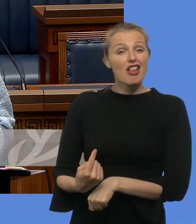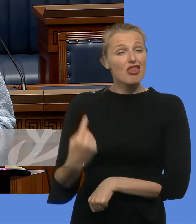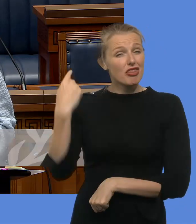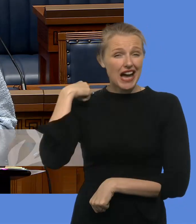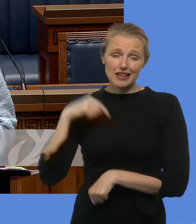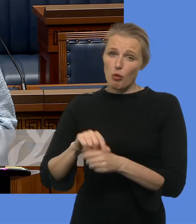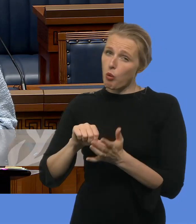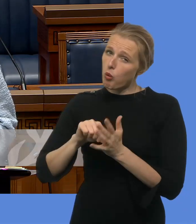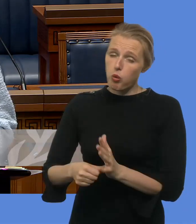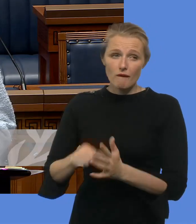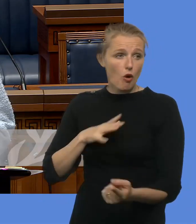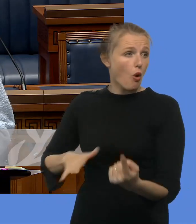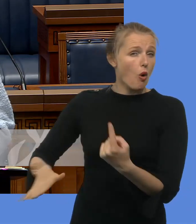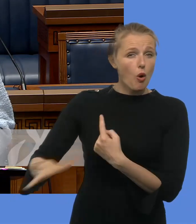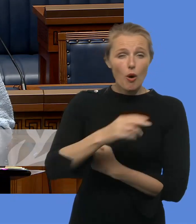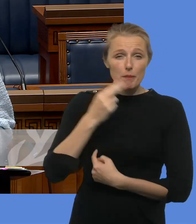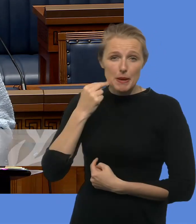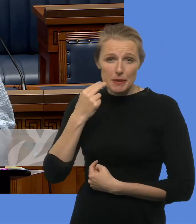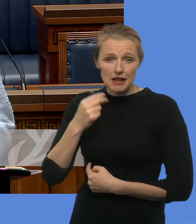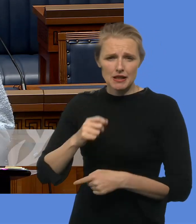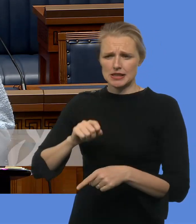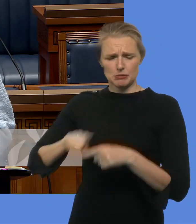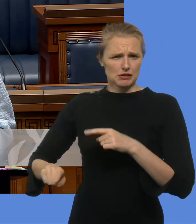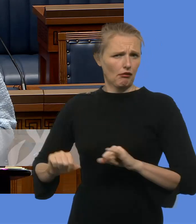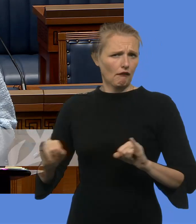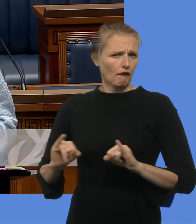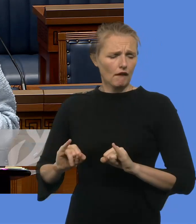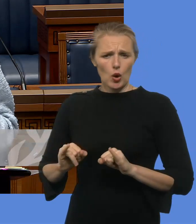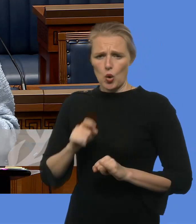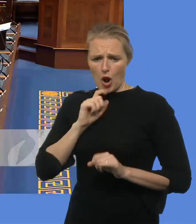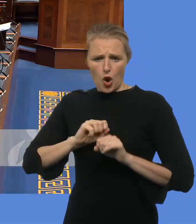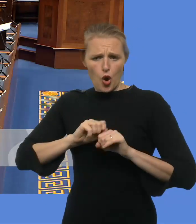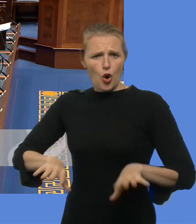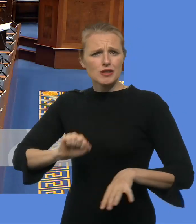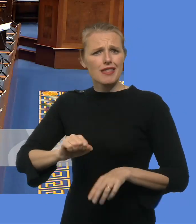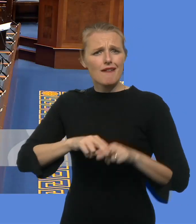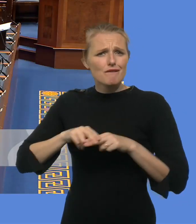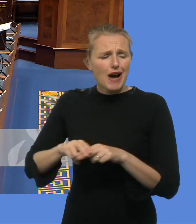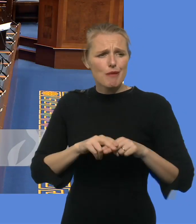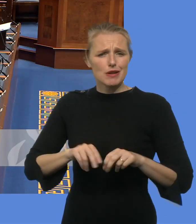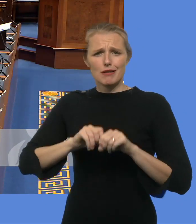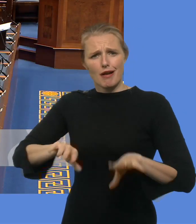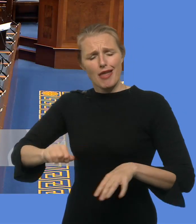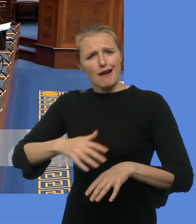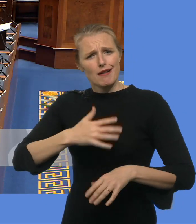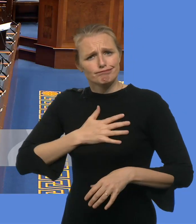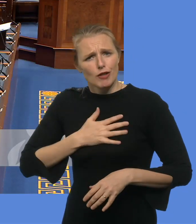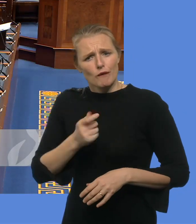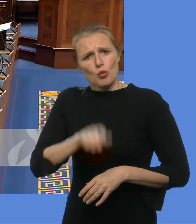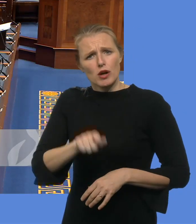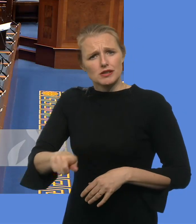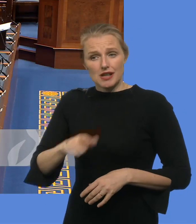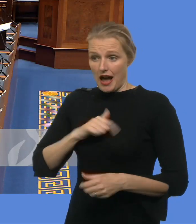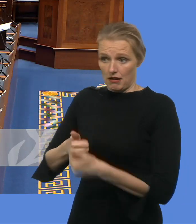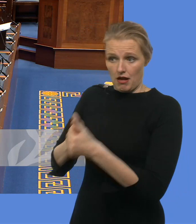for everyone in society, but particularly traumatic to those people who lost loved ones, and I fully support the work of the inquiry and hope that it will